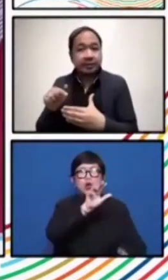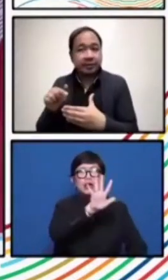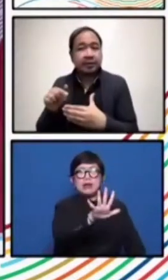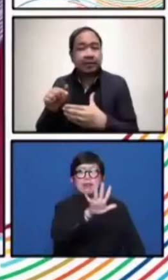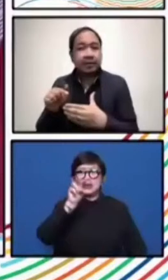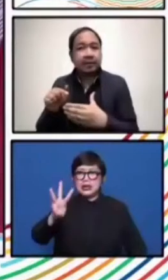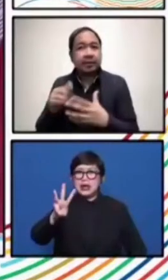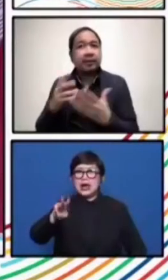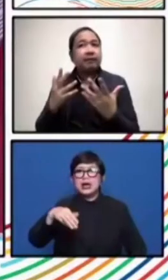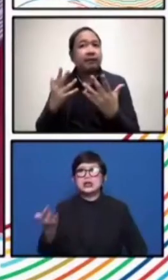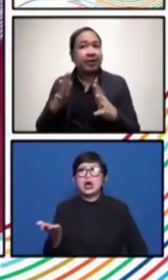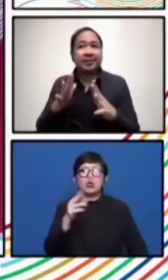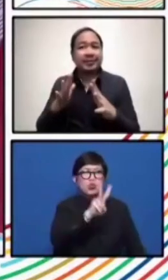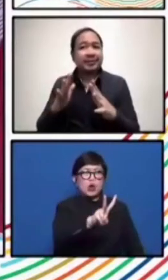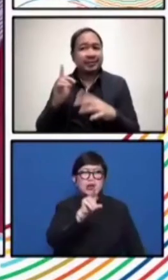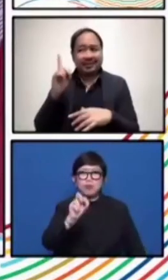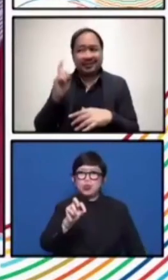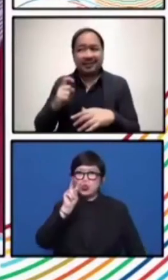foreign